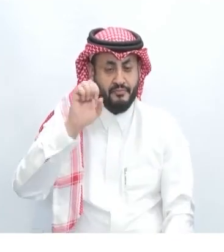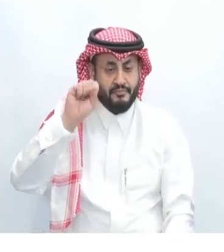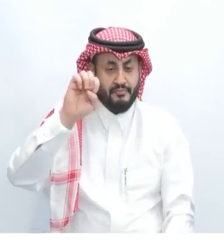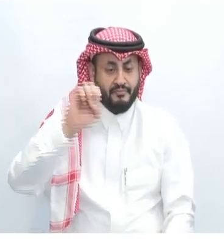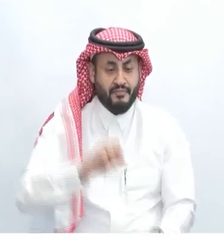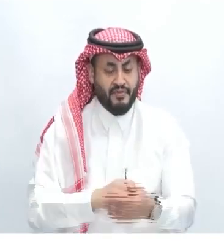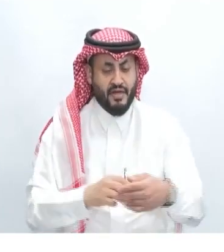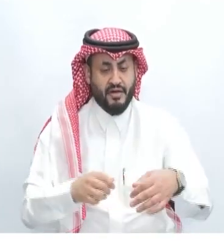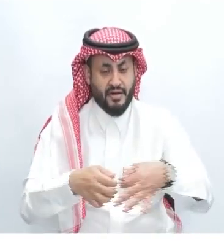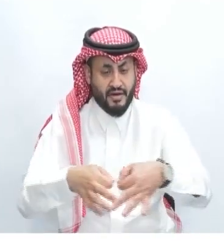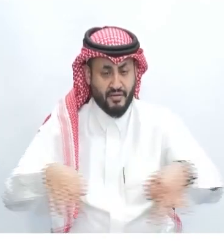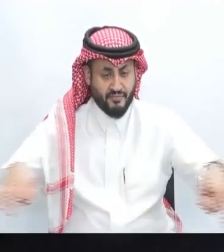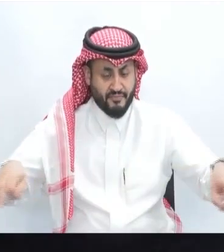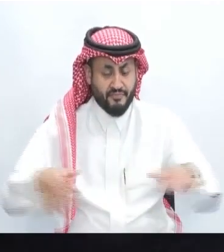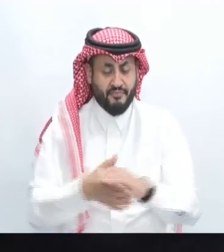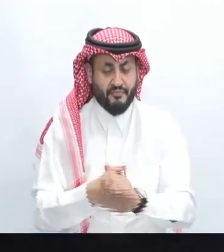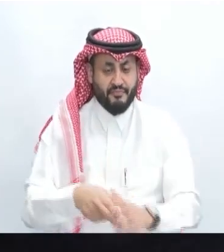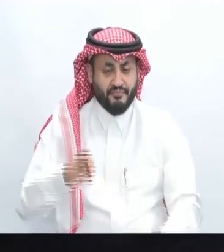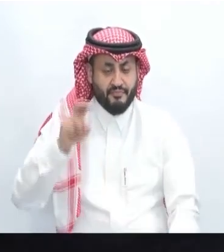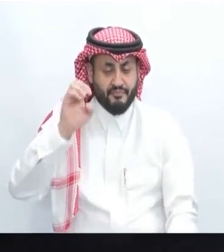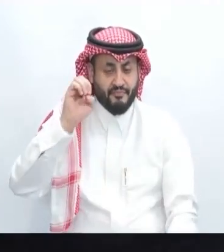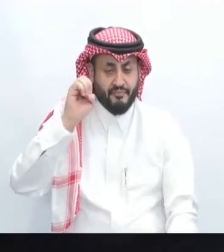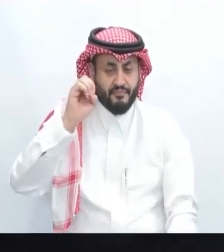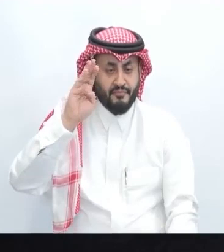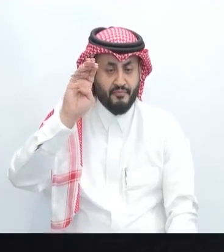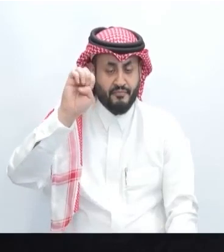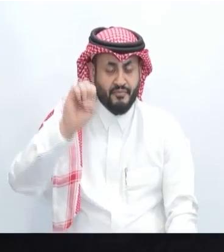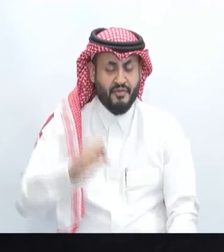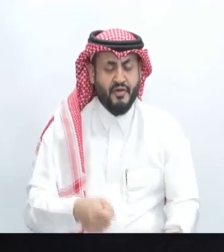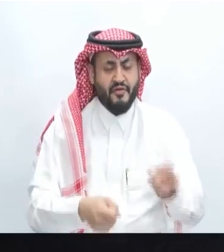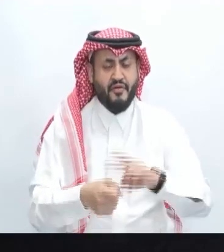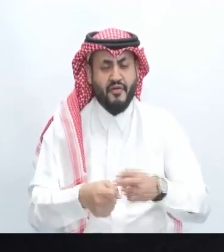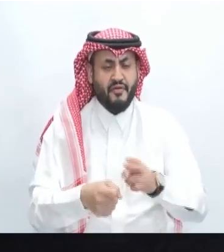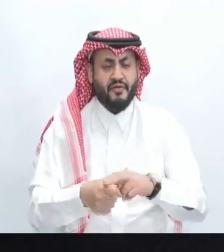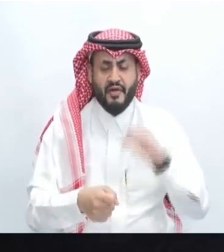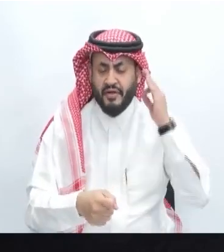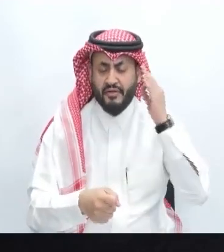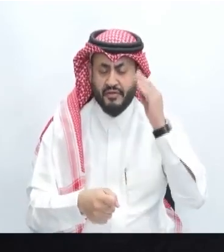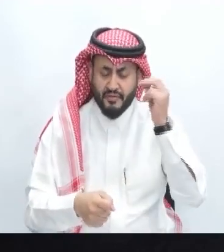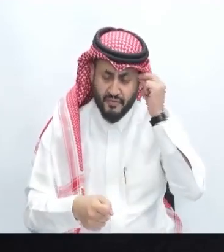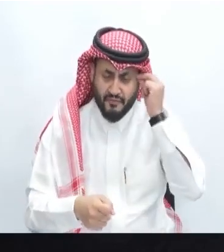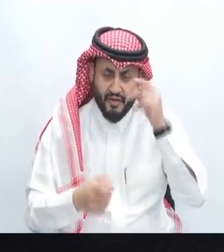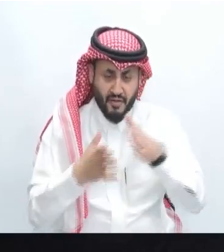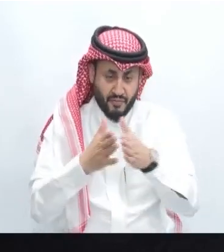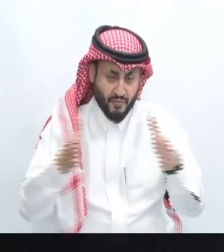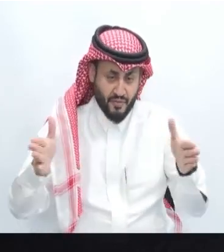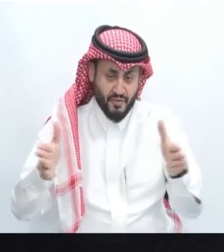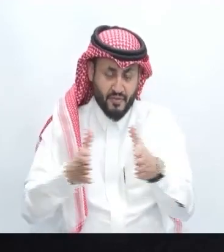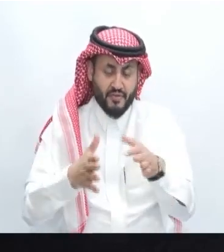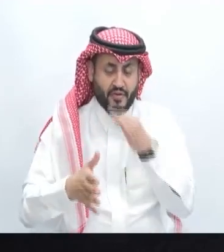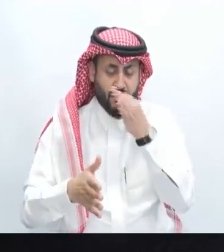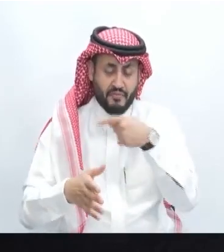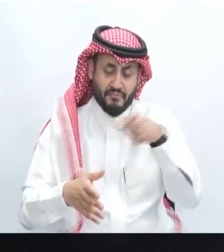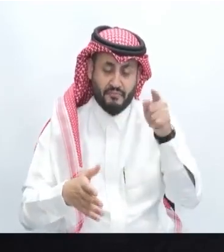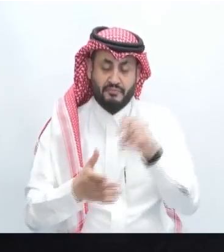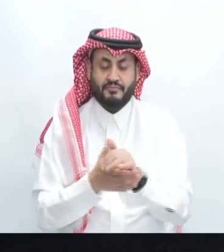rope. And we did repeat it, this sound over and over again, so just can we know how to pronounce